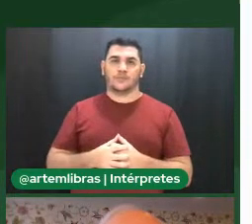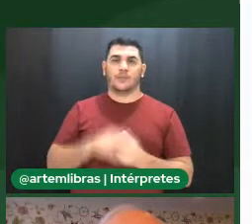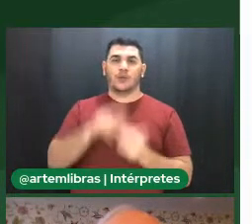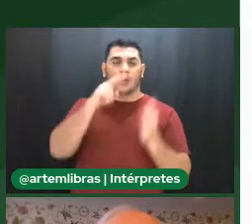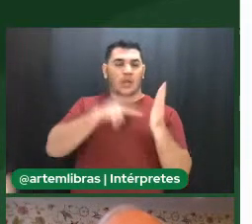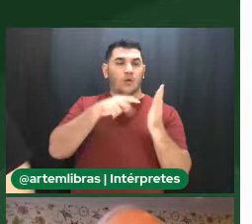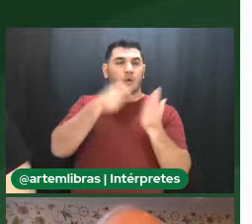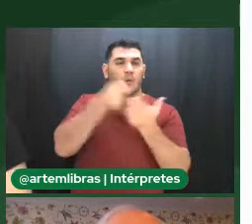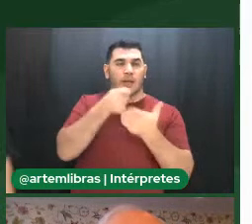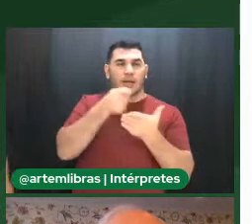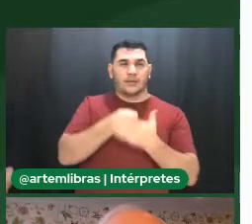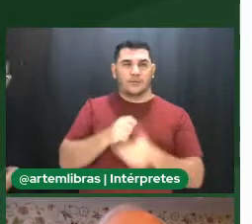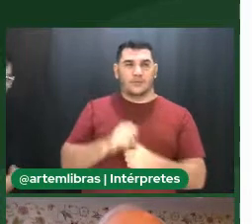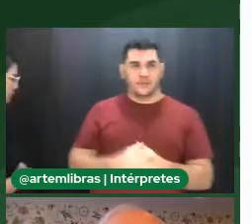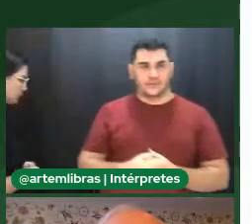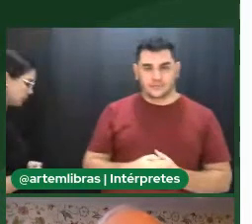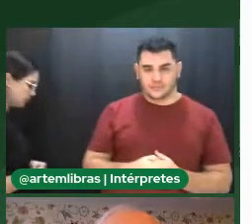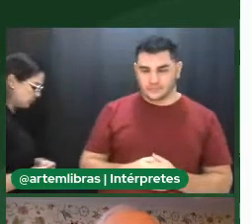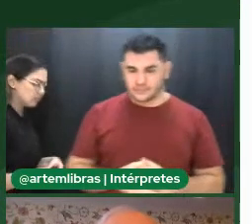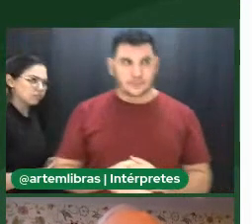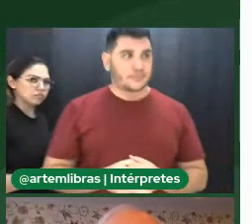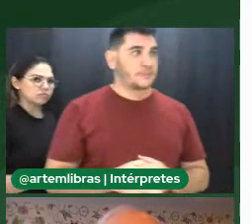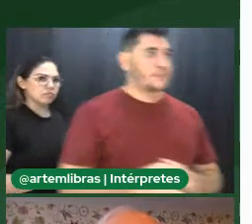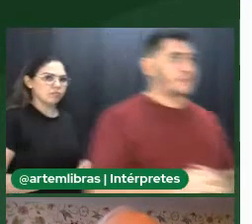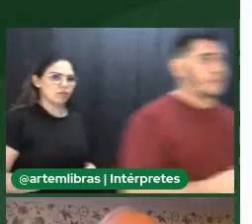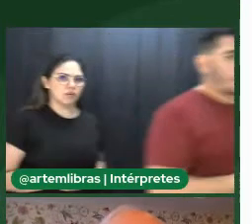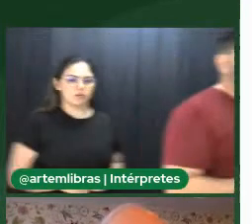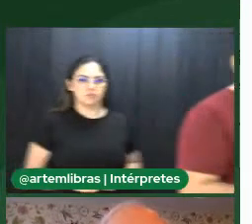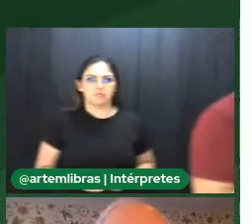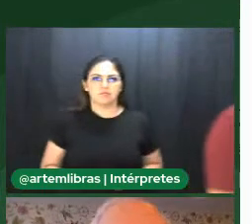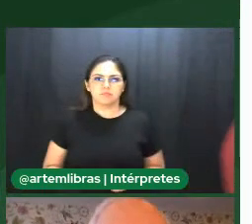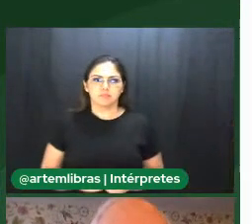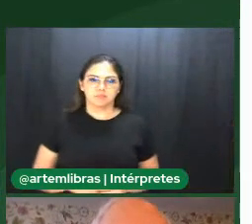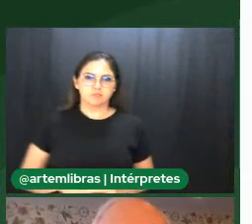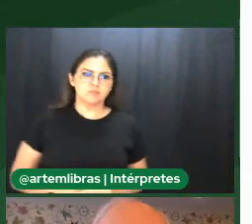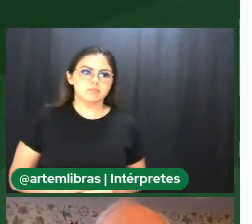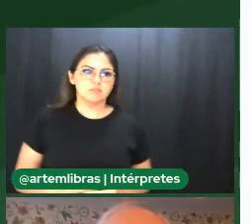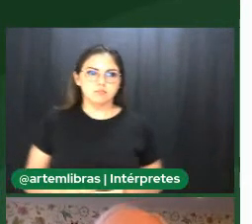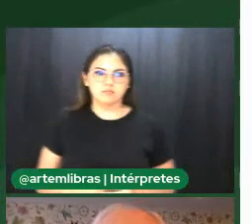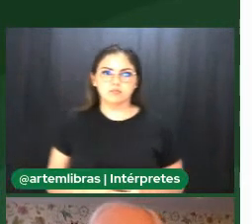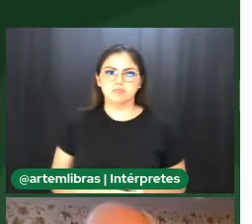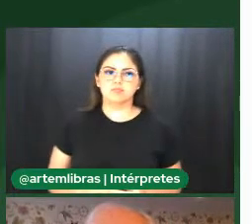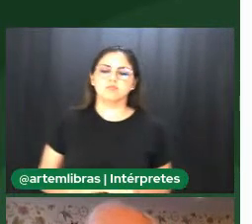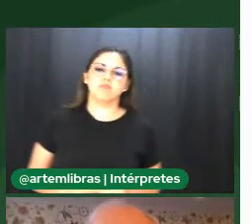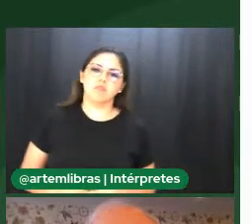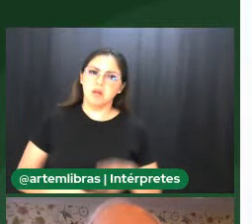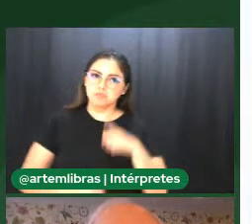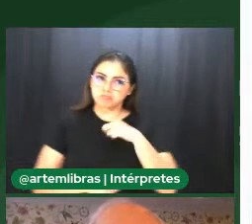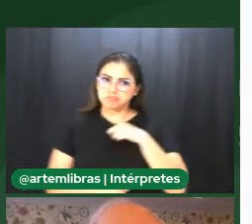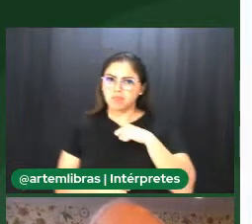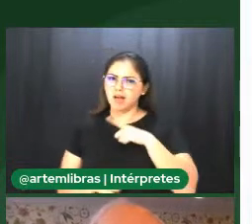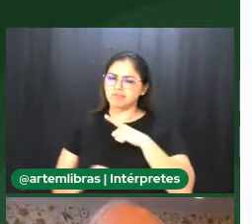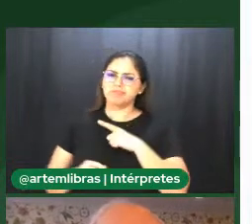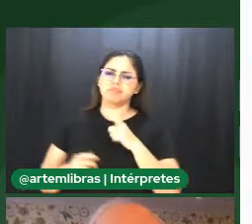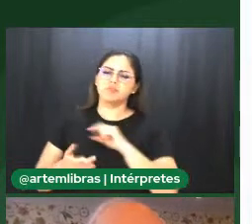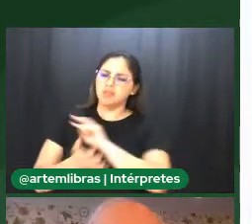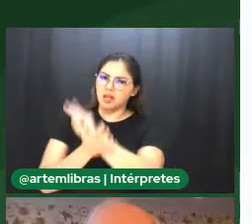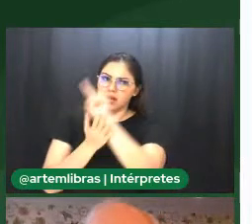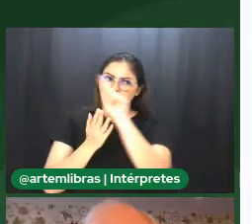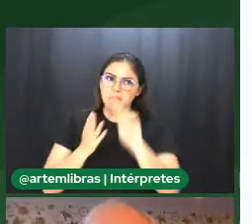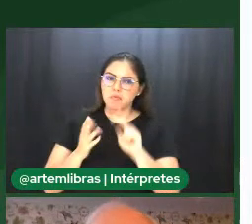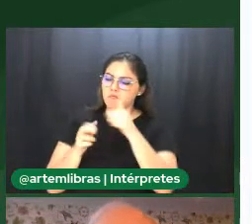the movement towards human-centered AI. We'll see at the forthcoming